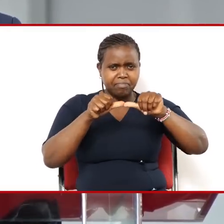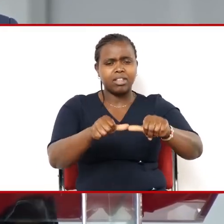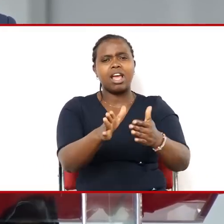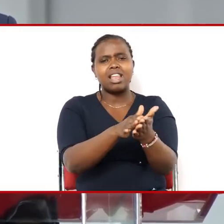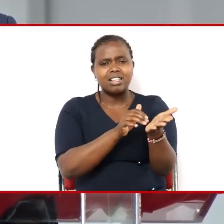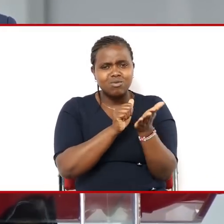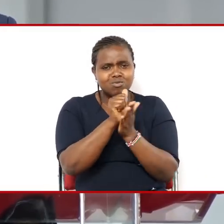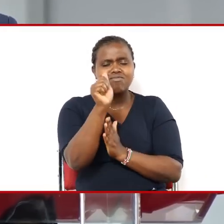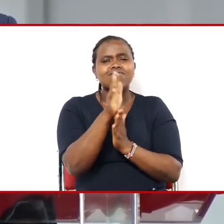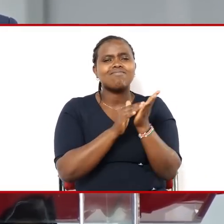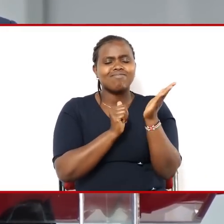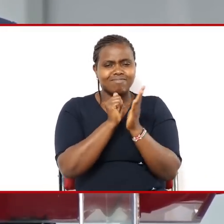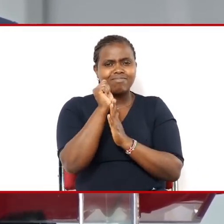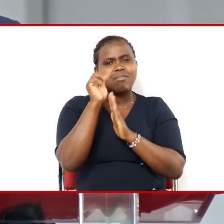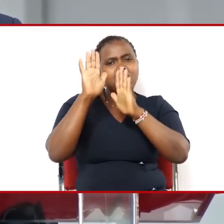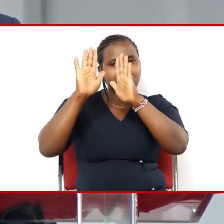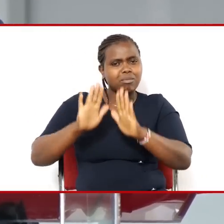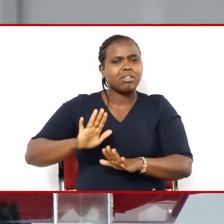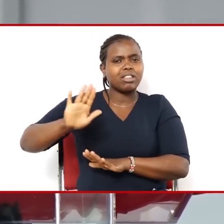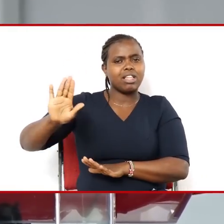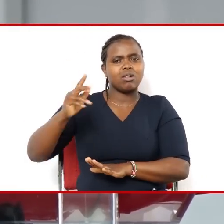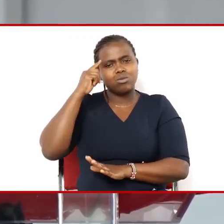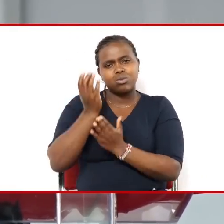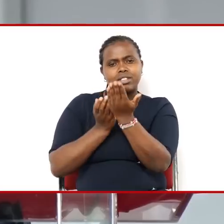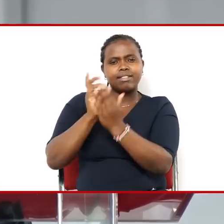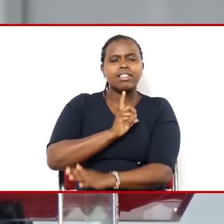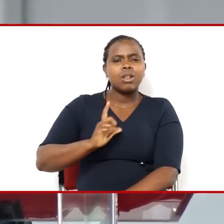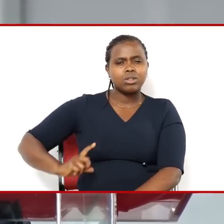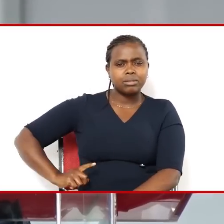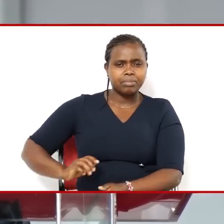hindered his usefulness to the Lord.